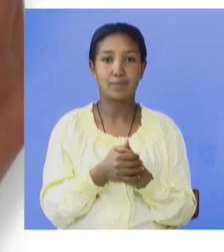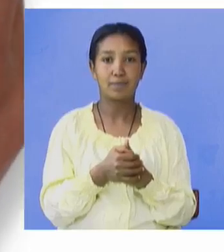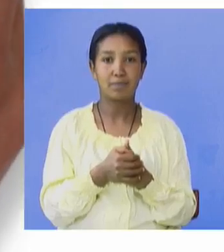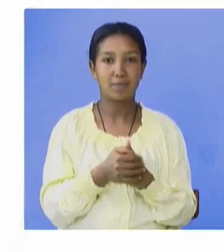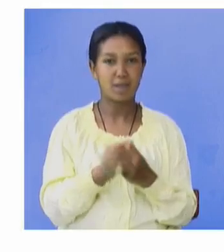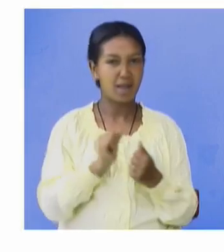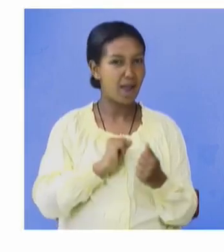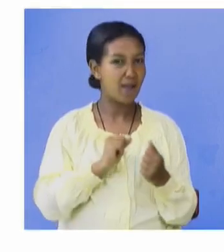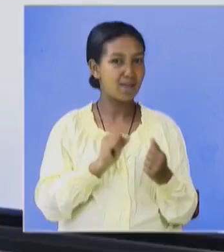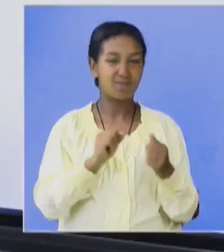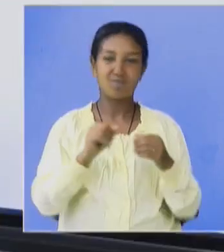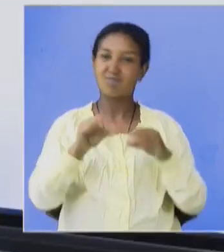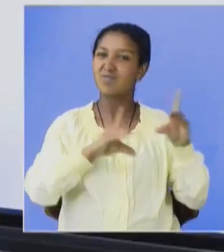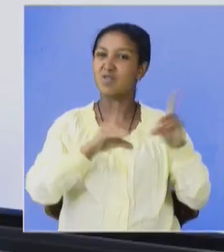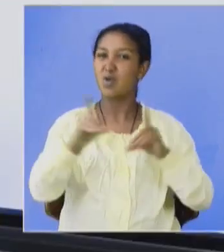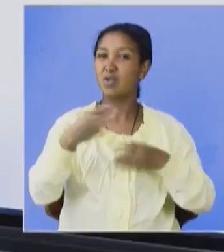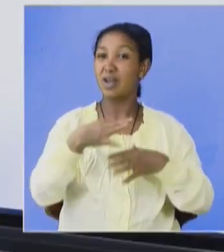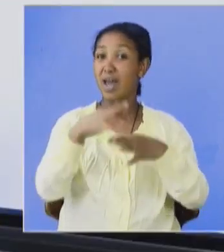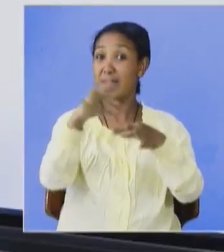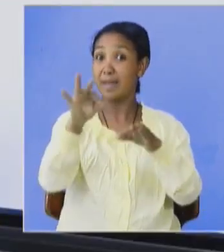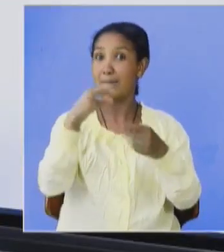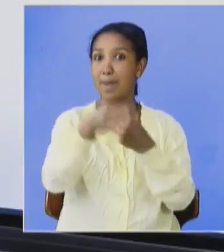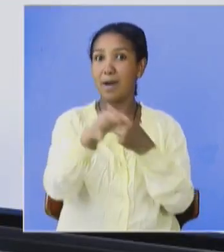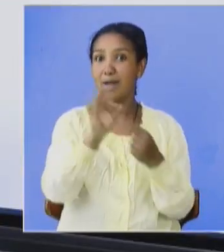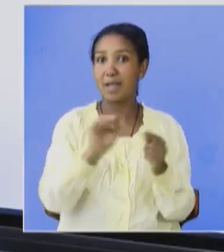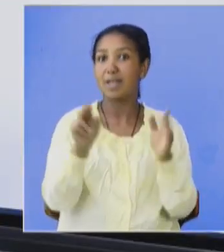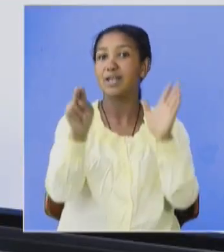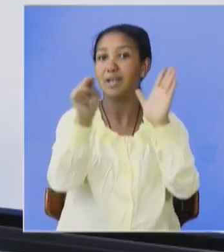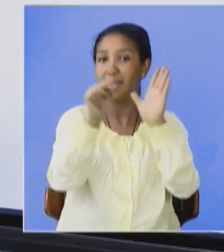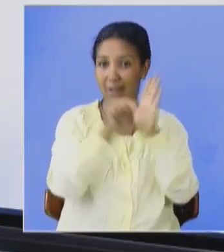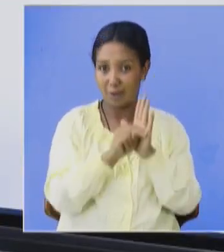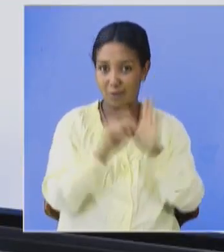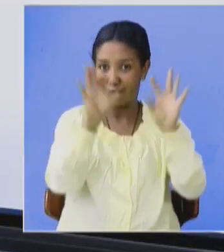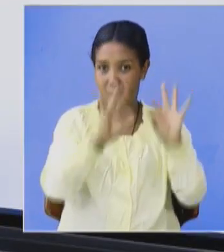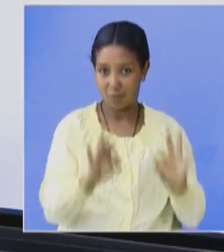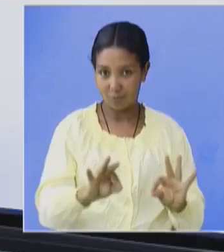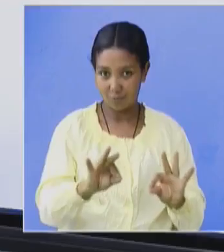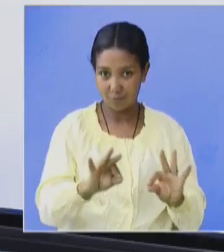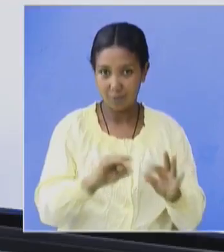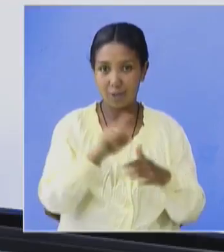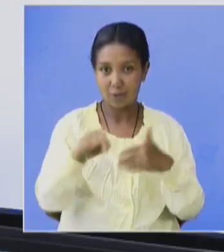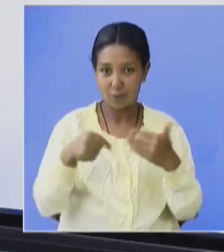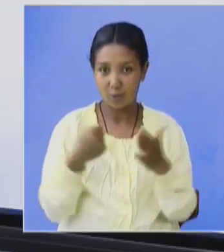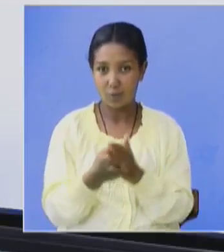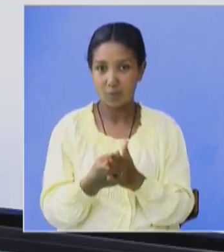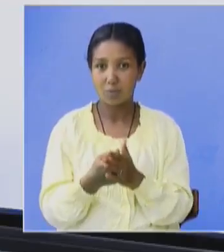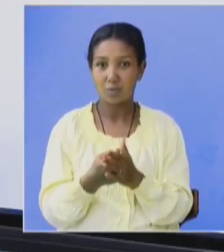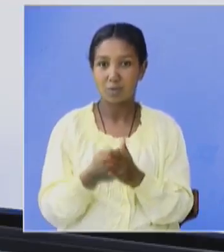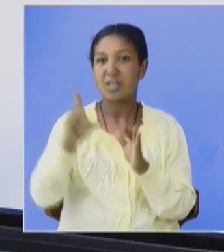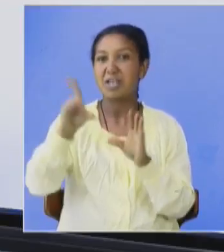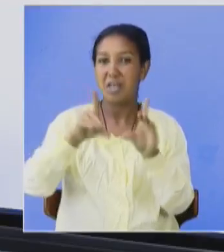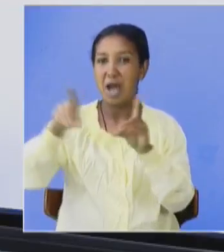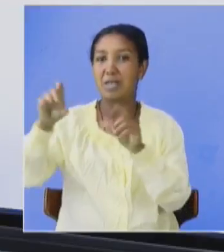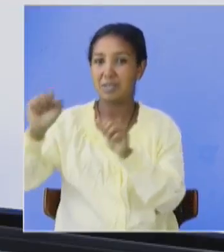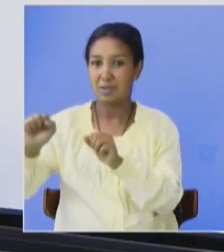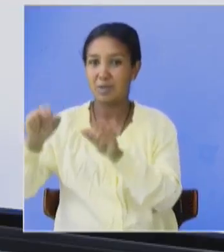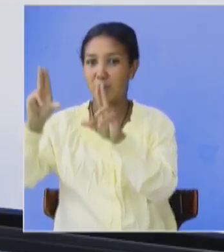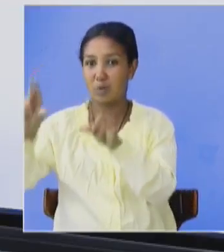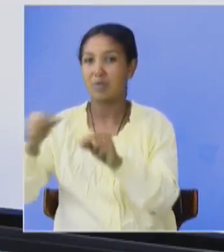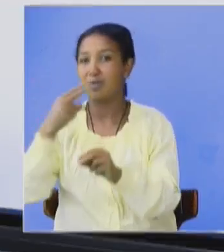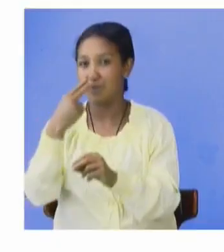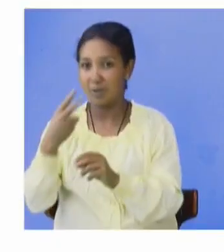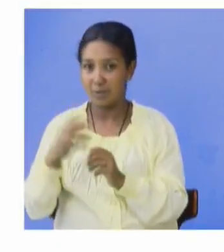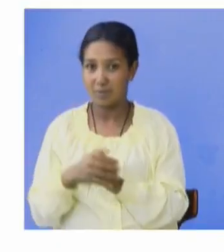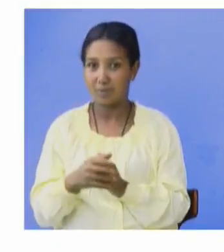I don't like banana. So here is negative 4. I don't like banana. So let us take from does not. No, let us